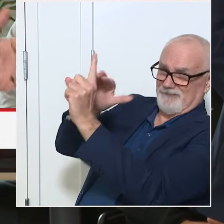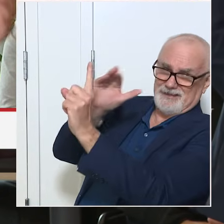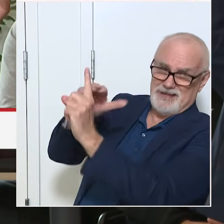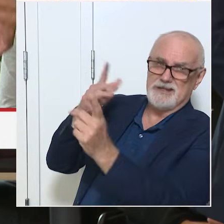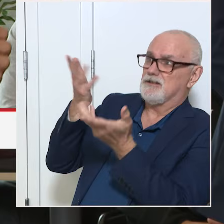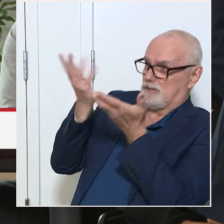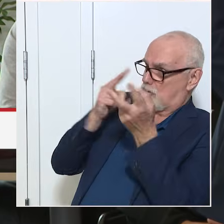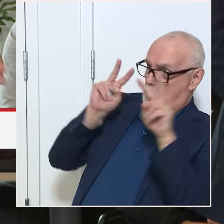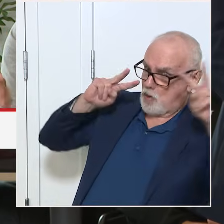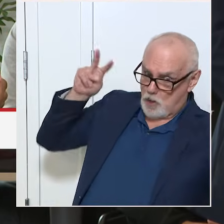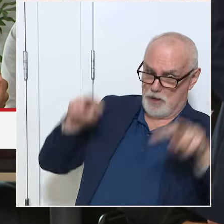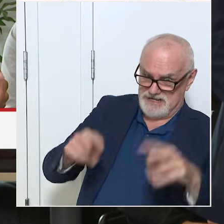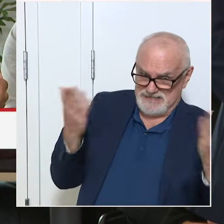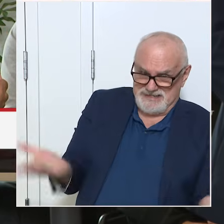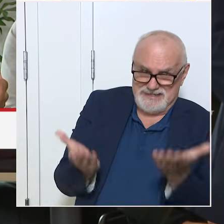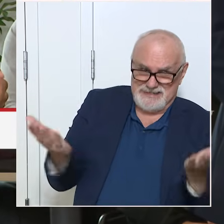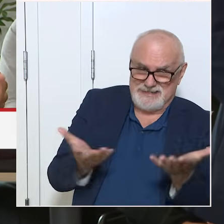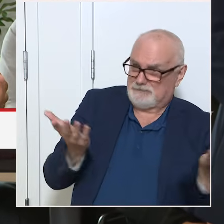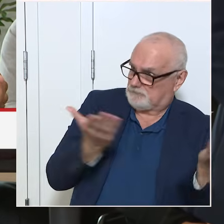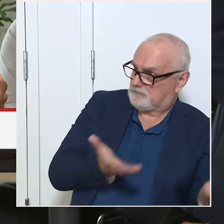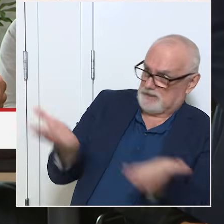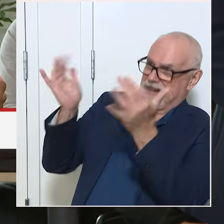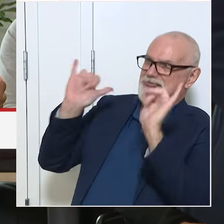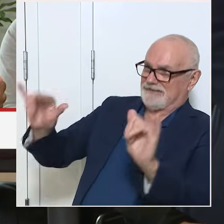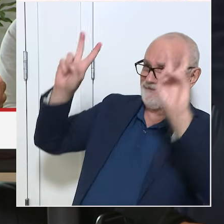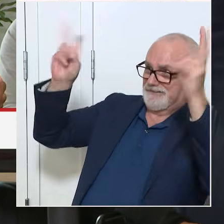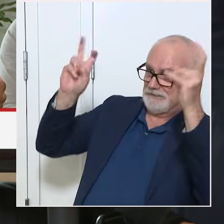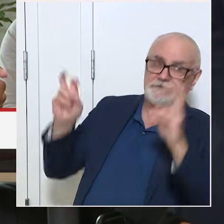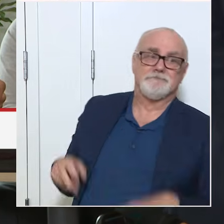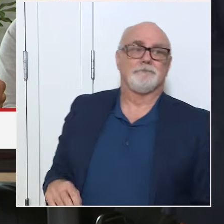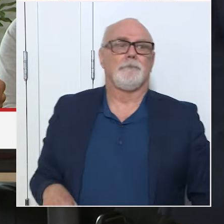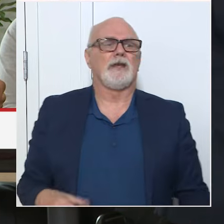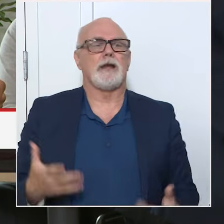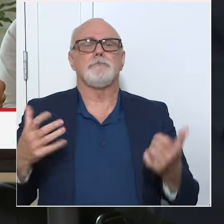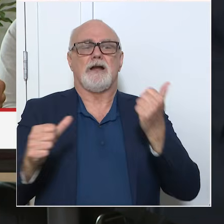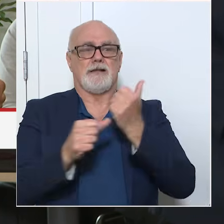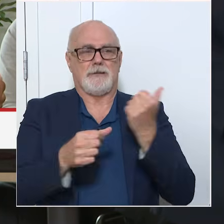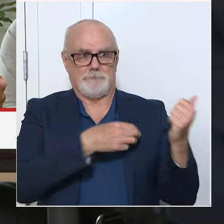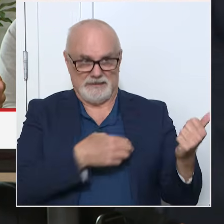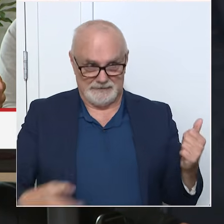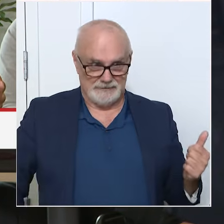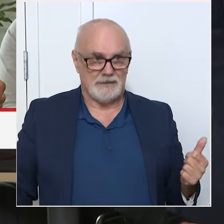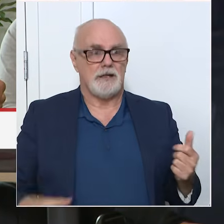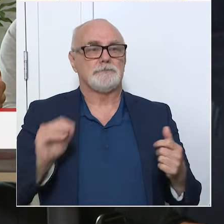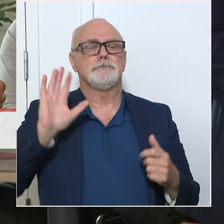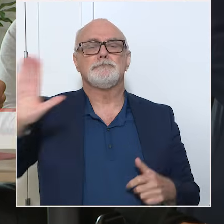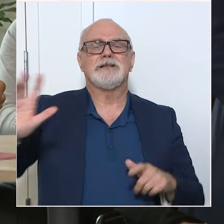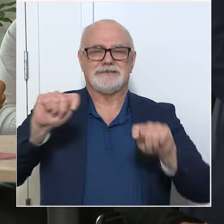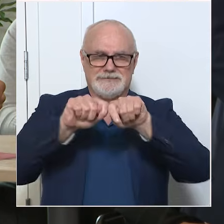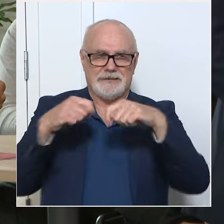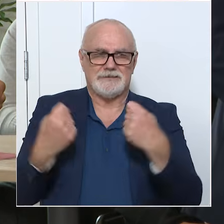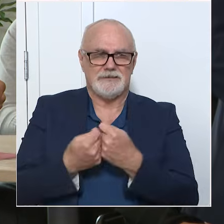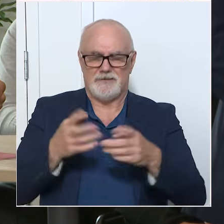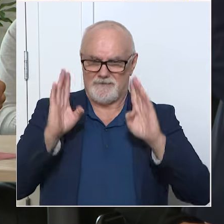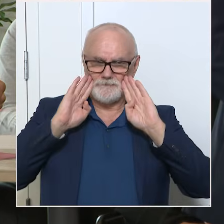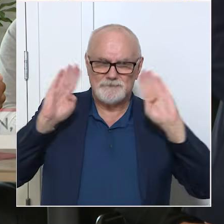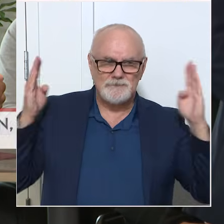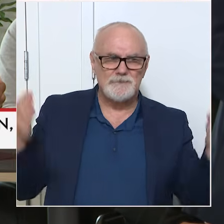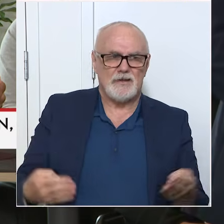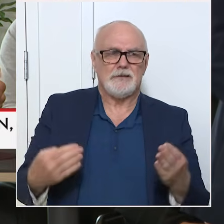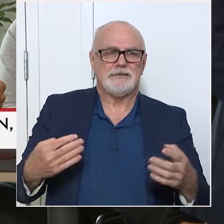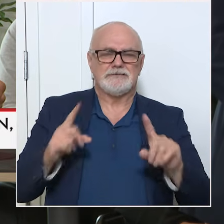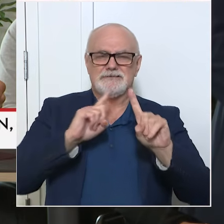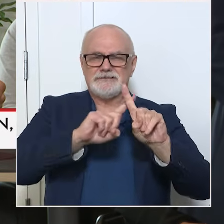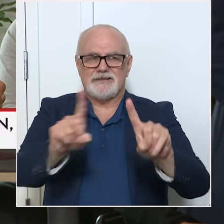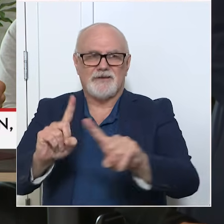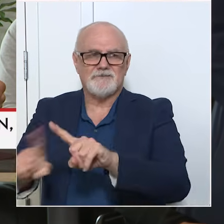that. But Deputy Mayor and her team are obviously focused on the high growth and high demand areas that pay